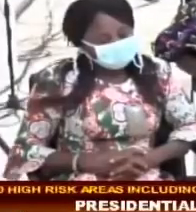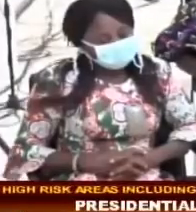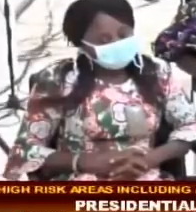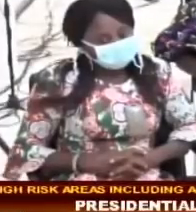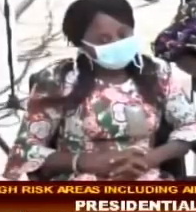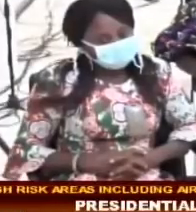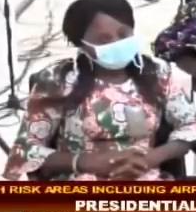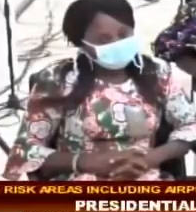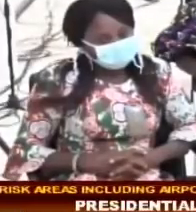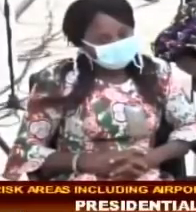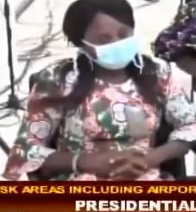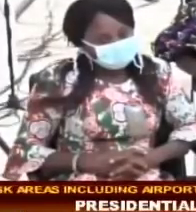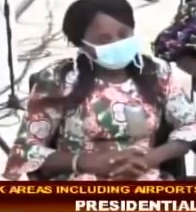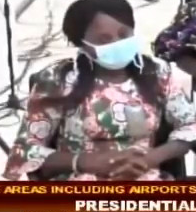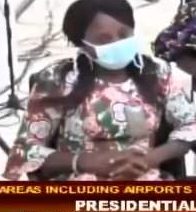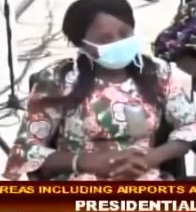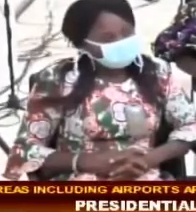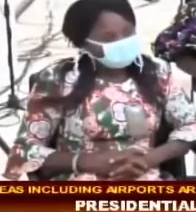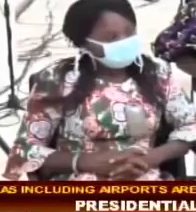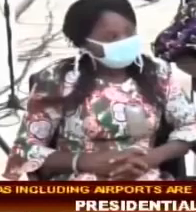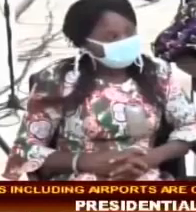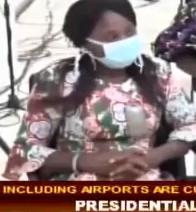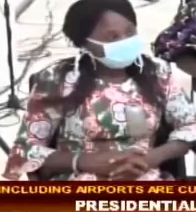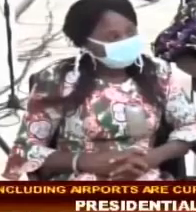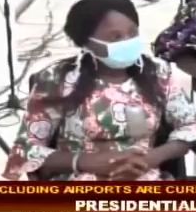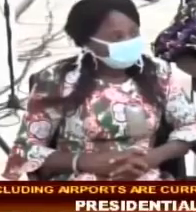Honorable Minister of Humanitarian Affairs.